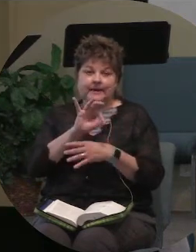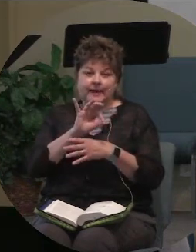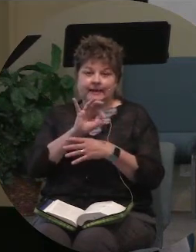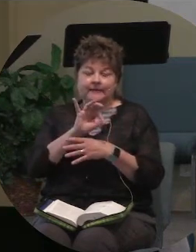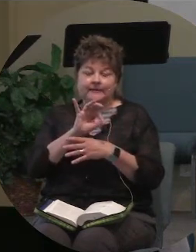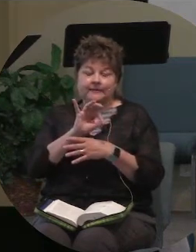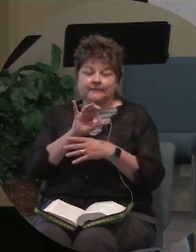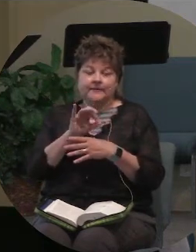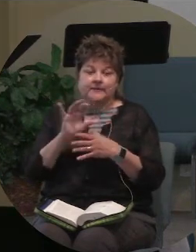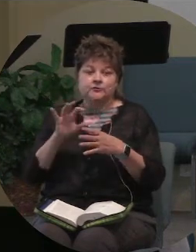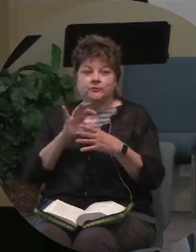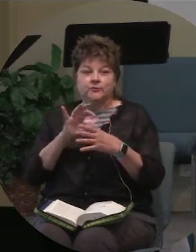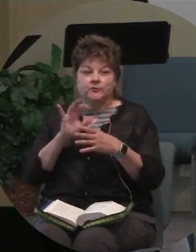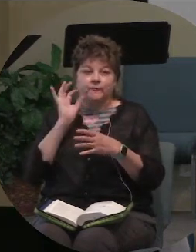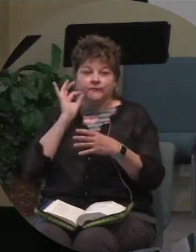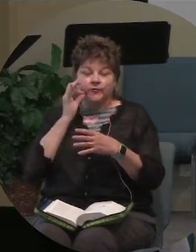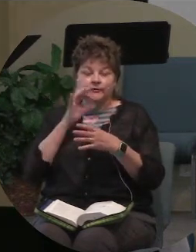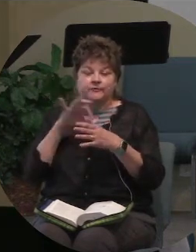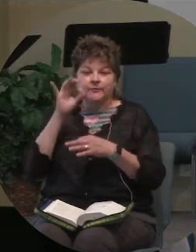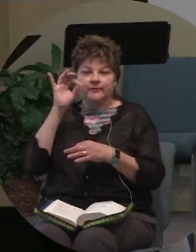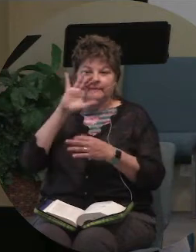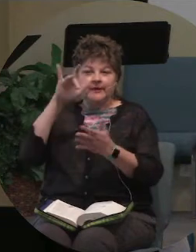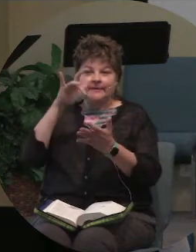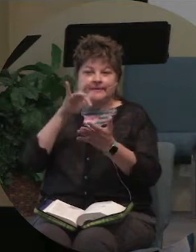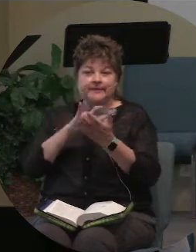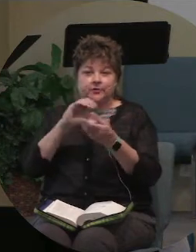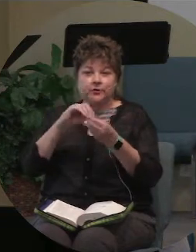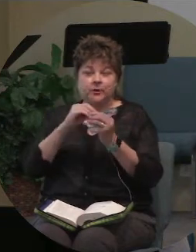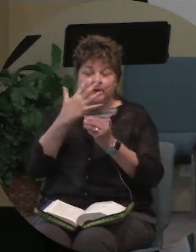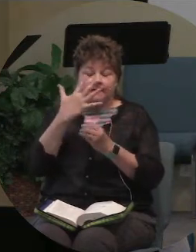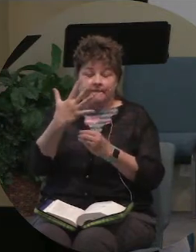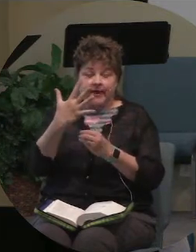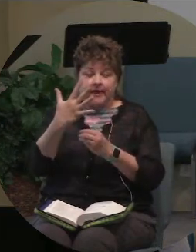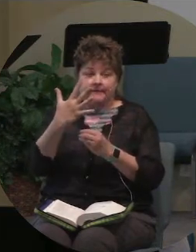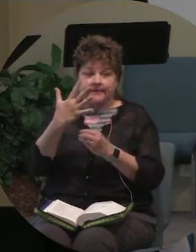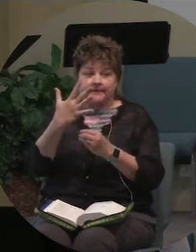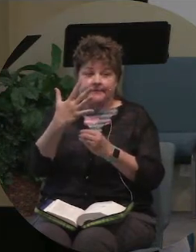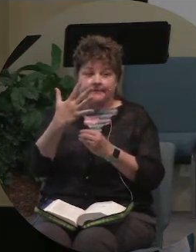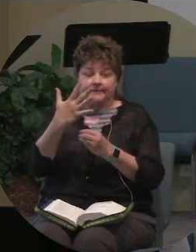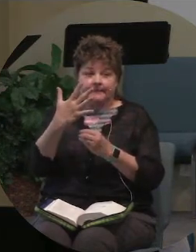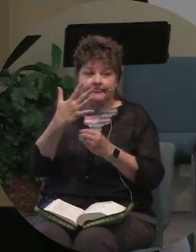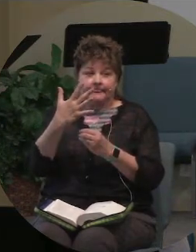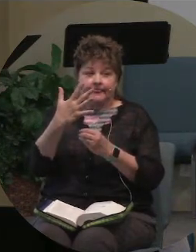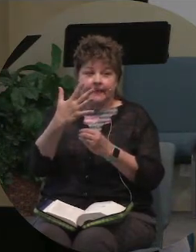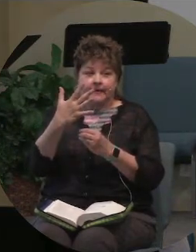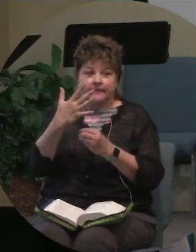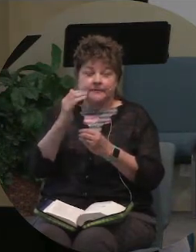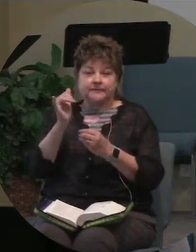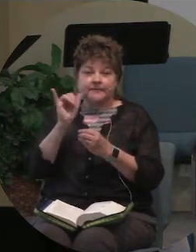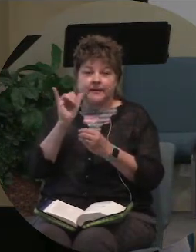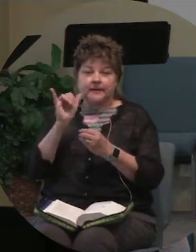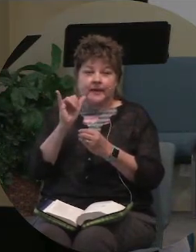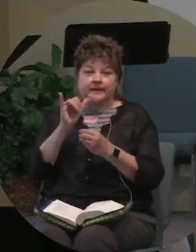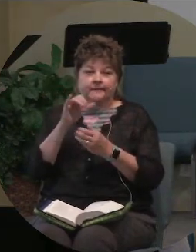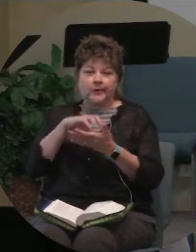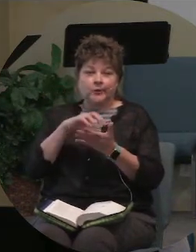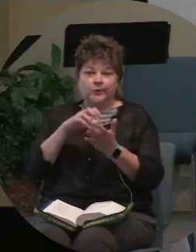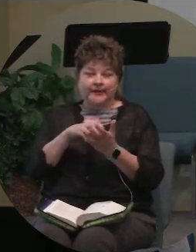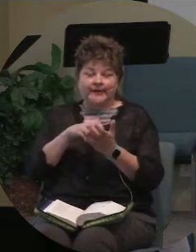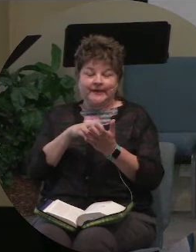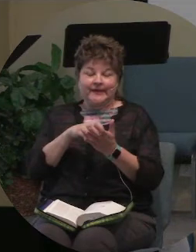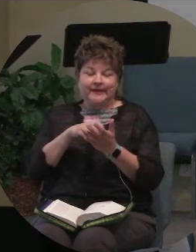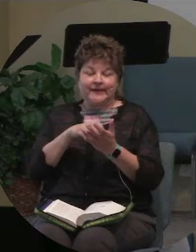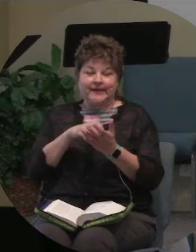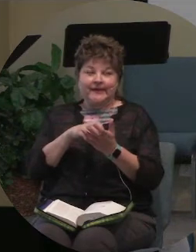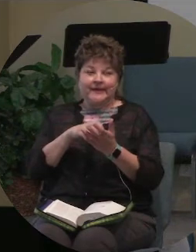center, number five, sandwiched in kind of like the stuffing of an Oreo cookie, is the